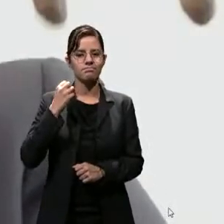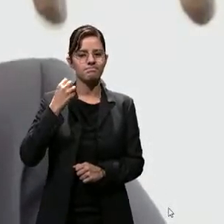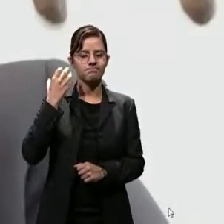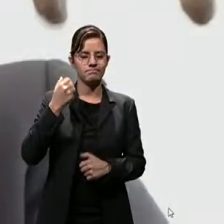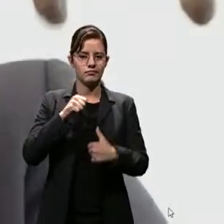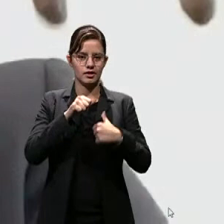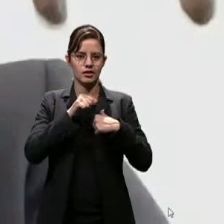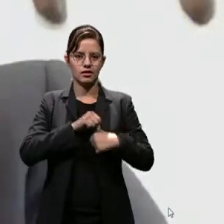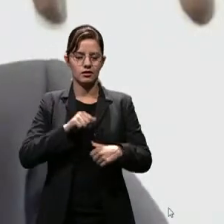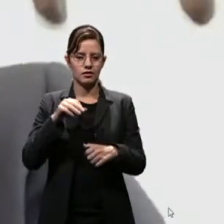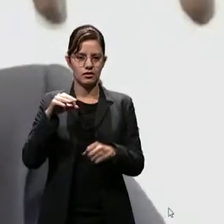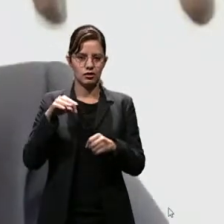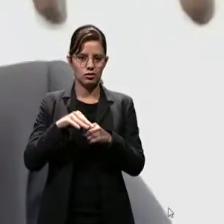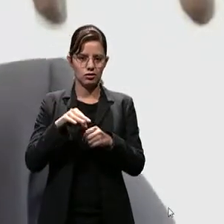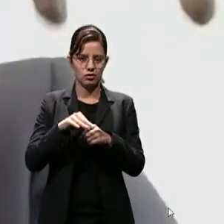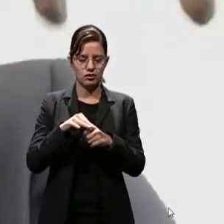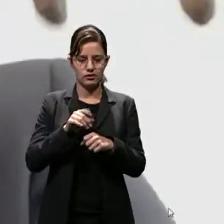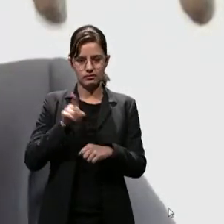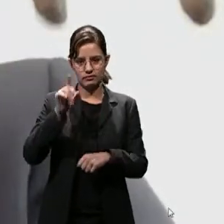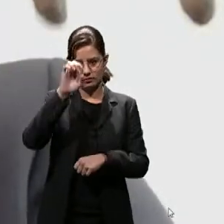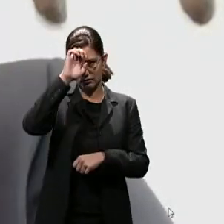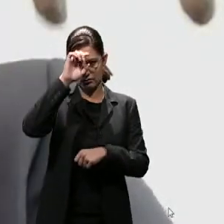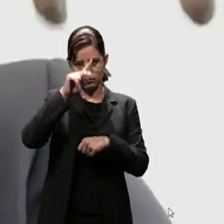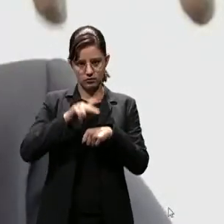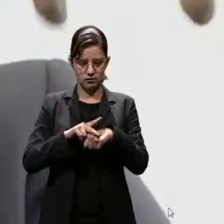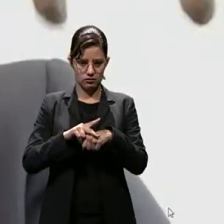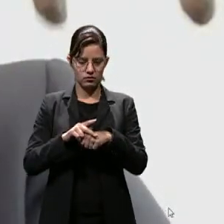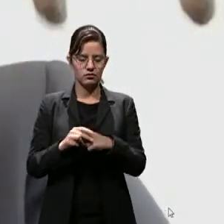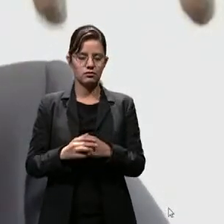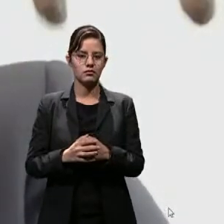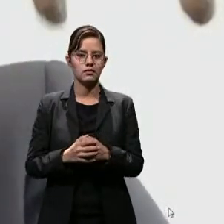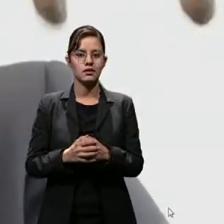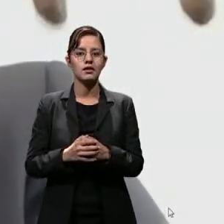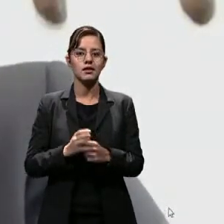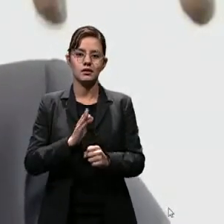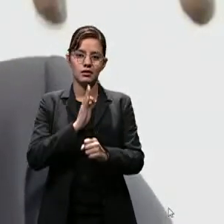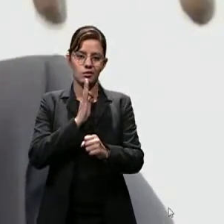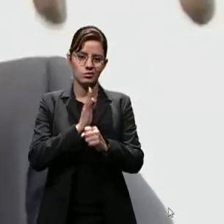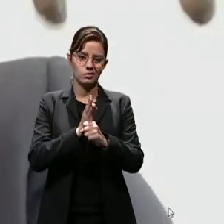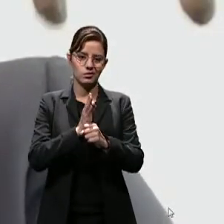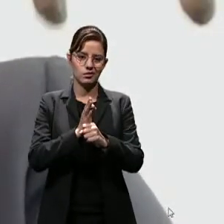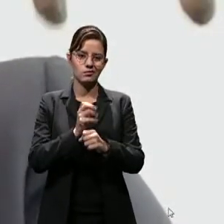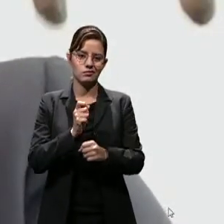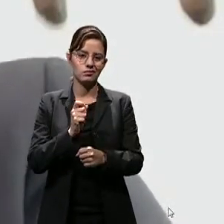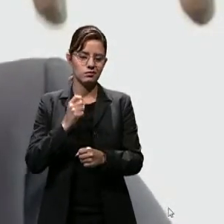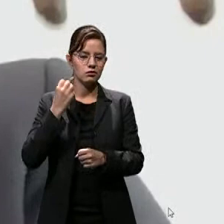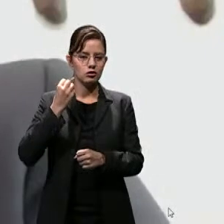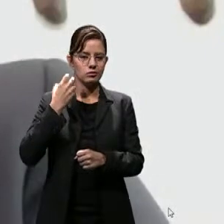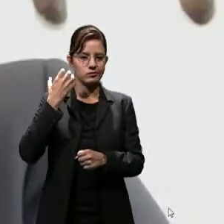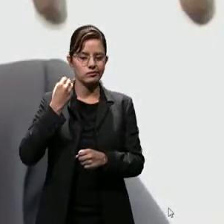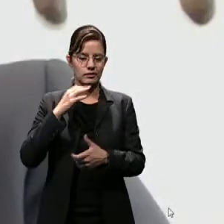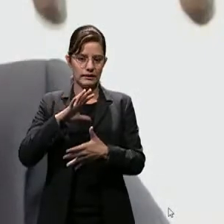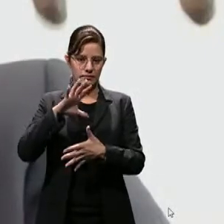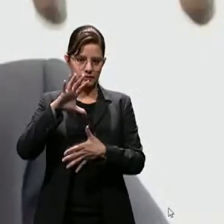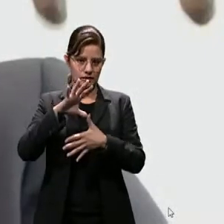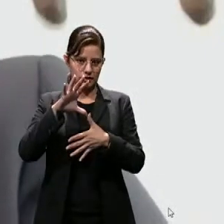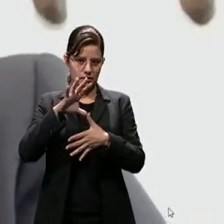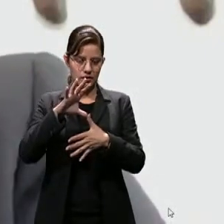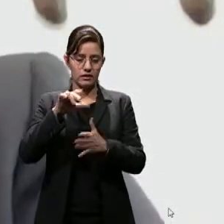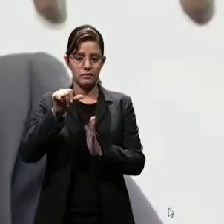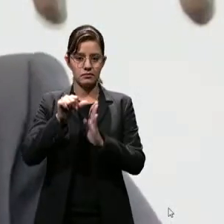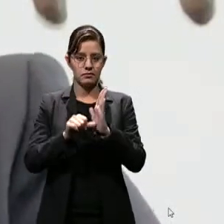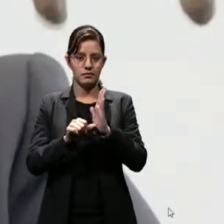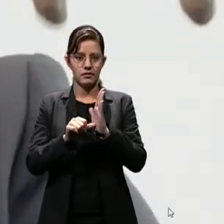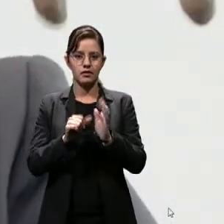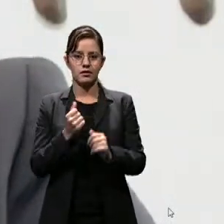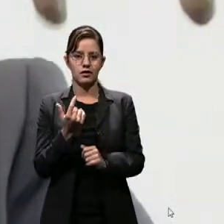summit with the electoral authorities of Europe. We are currently in the one for the Americas. In